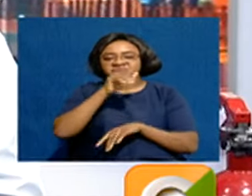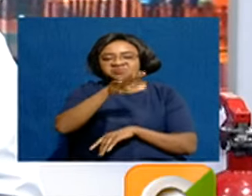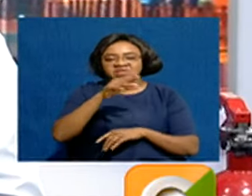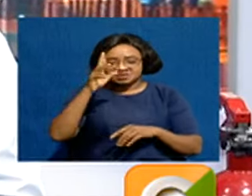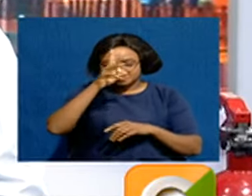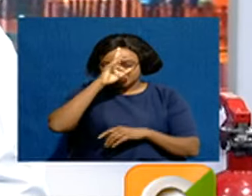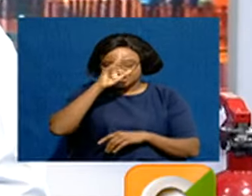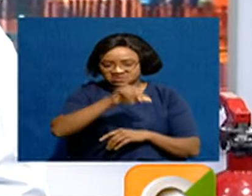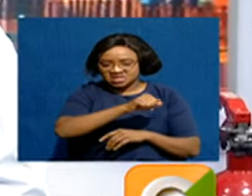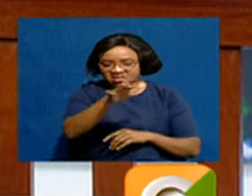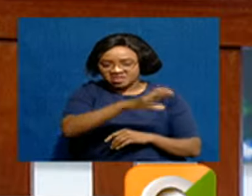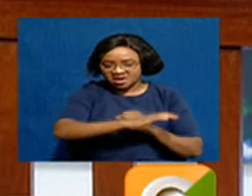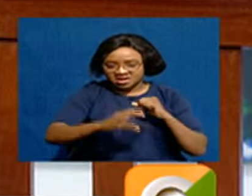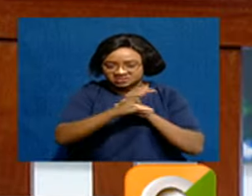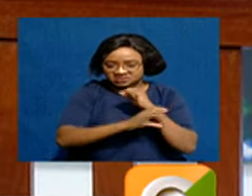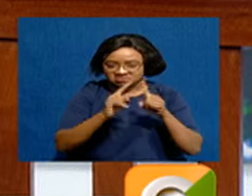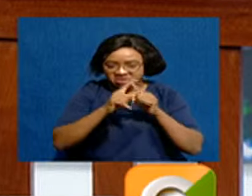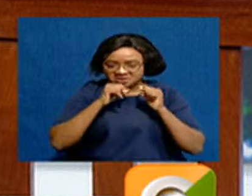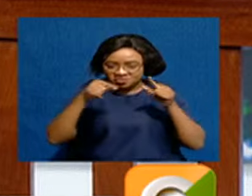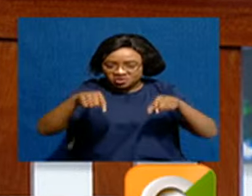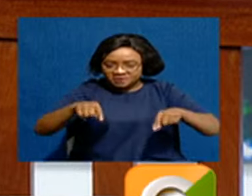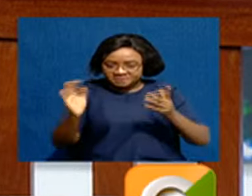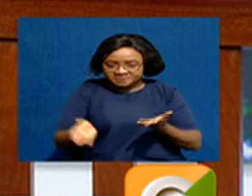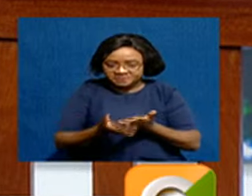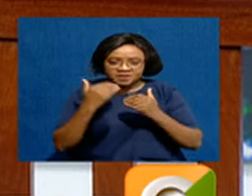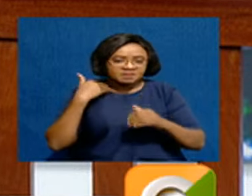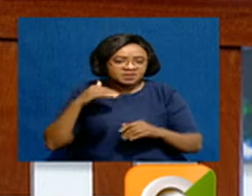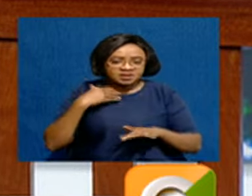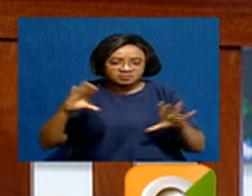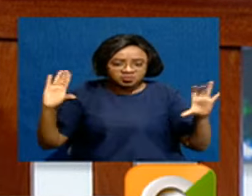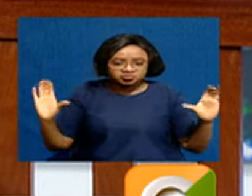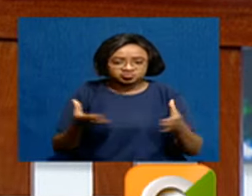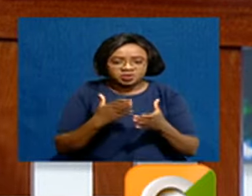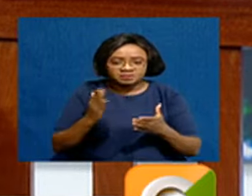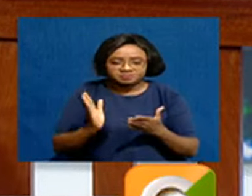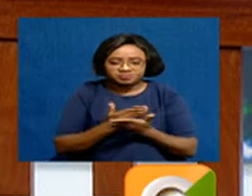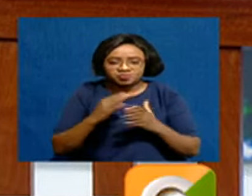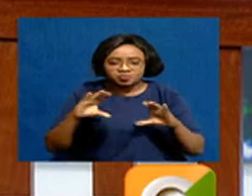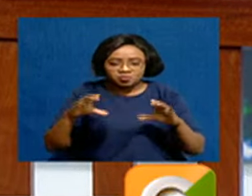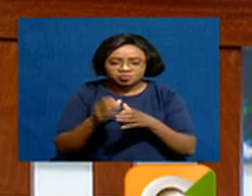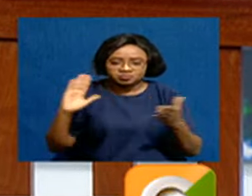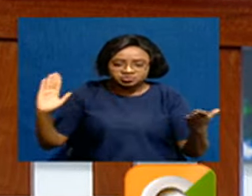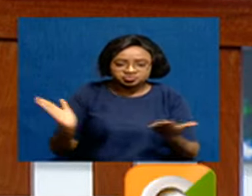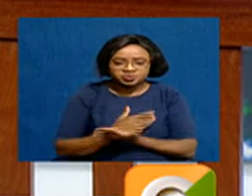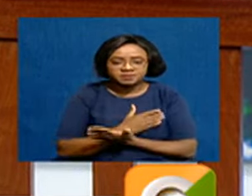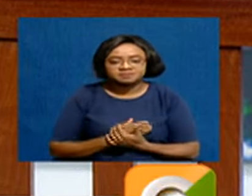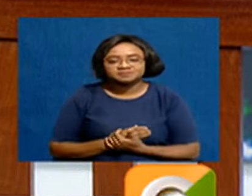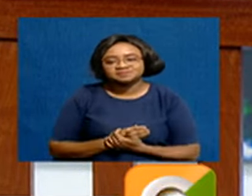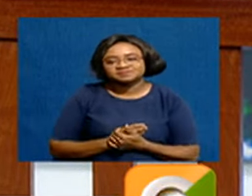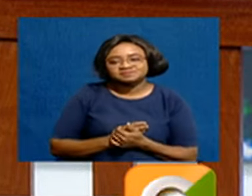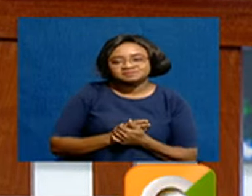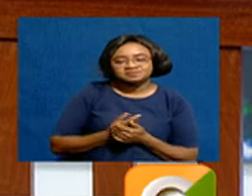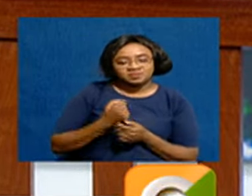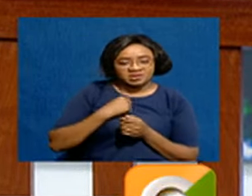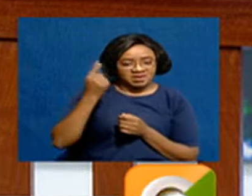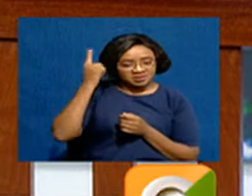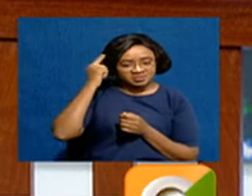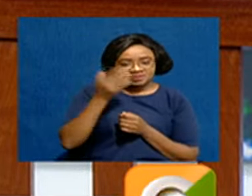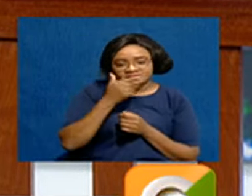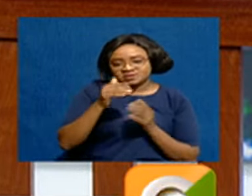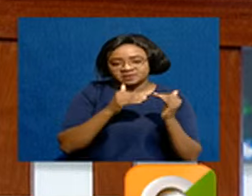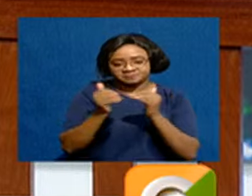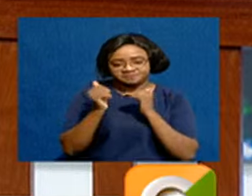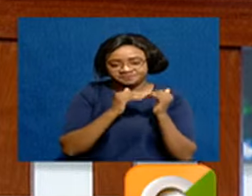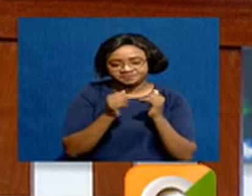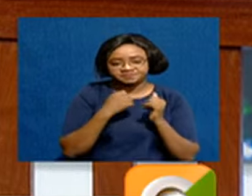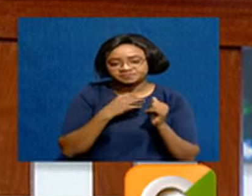that make sense? You know, Jeff, I think let's be a bit fair in reporting. When this administration took